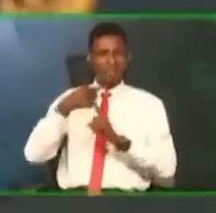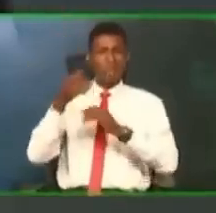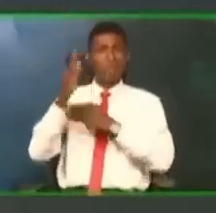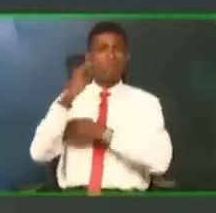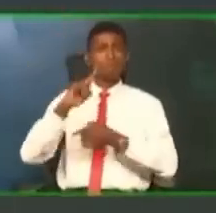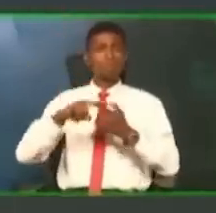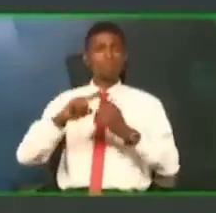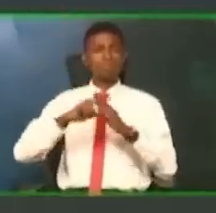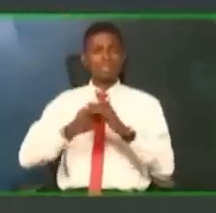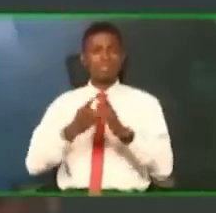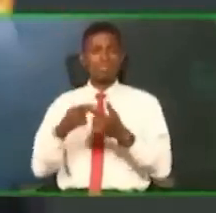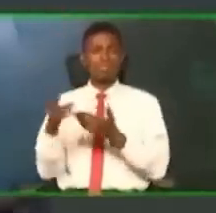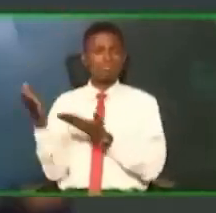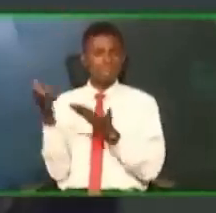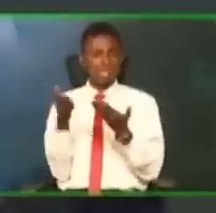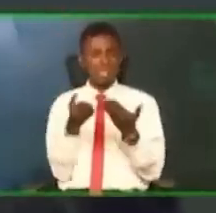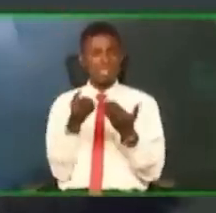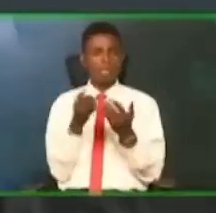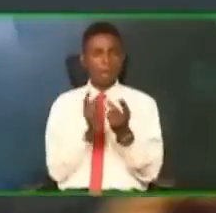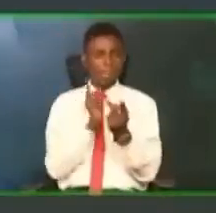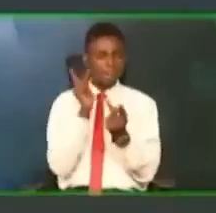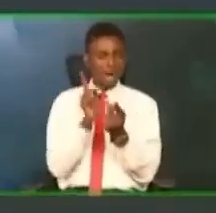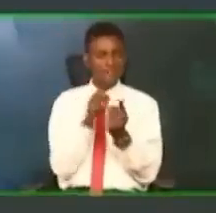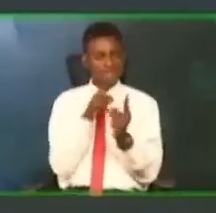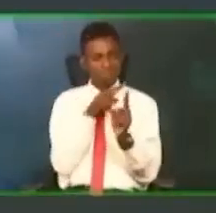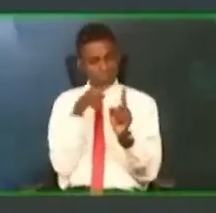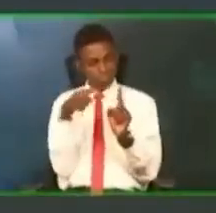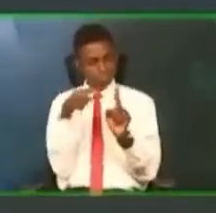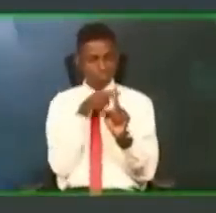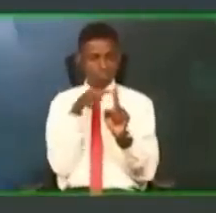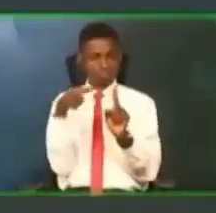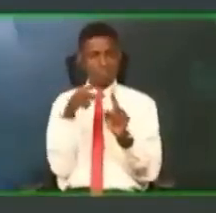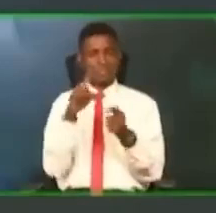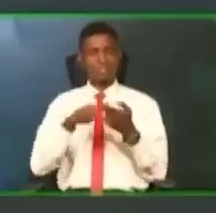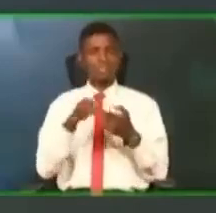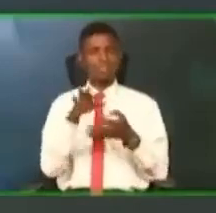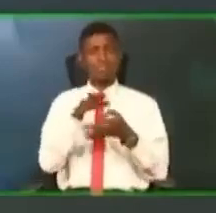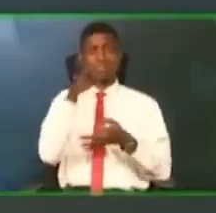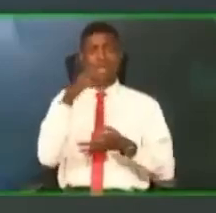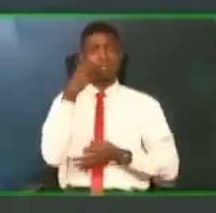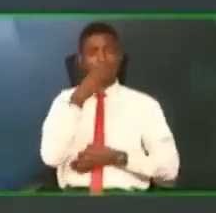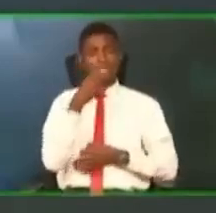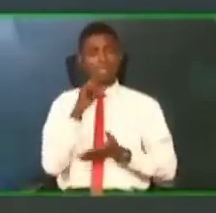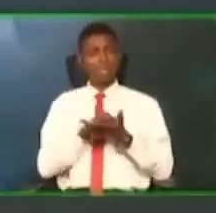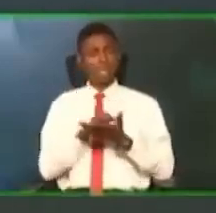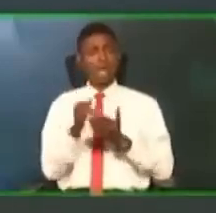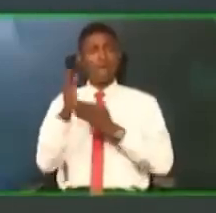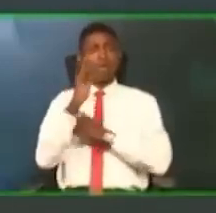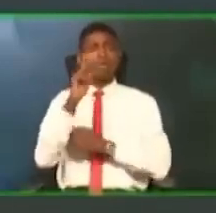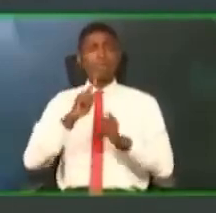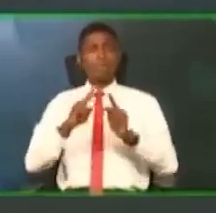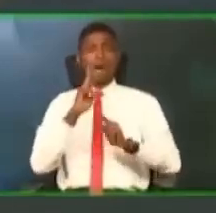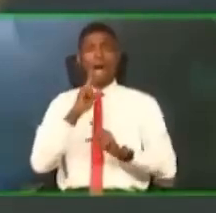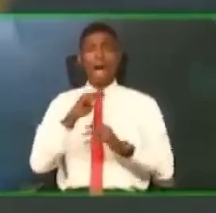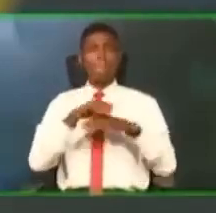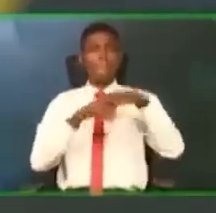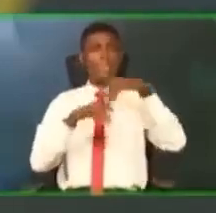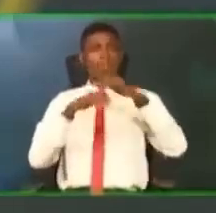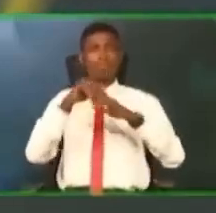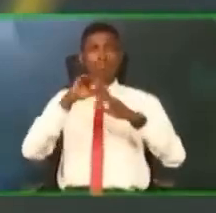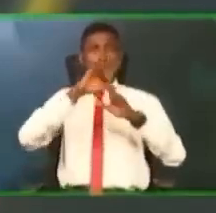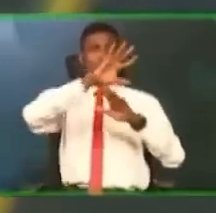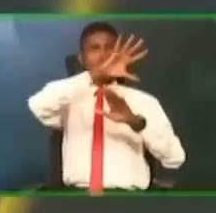accurate perspectives to spiritual speakings so that God's people are built holistically.